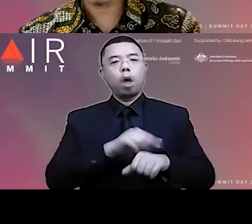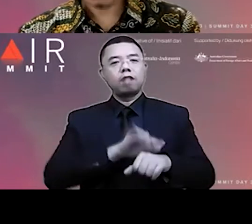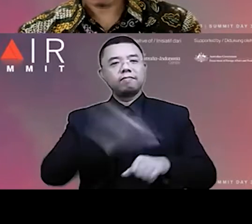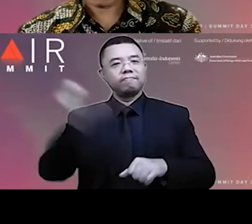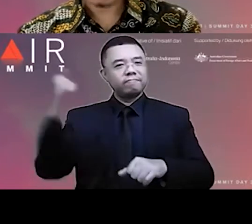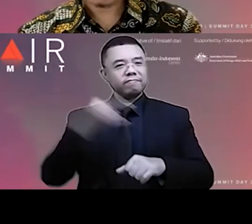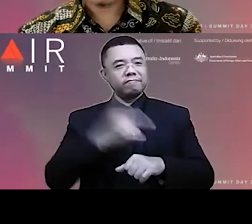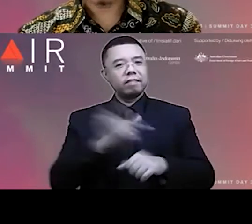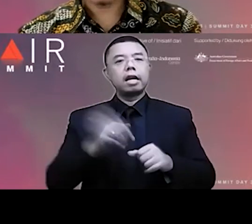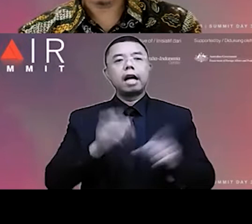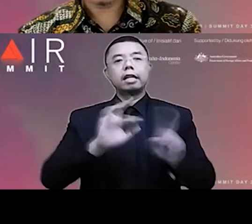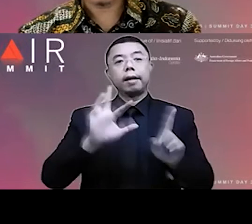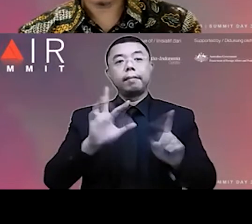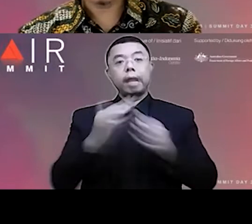However,